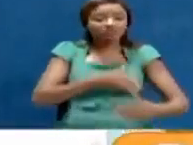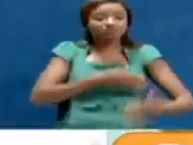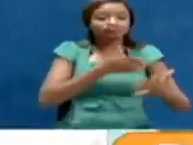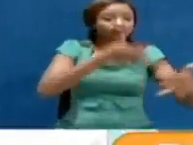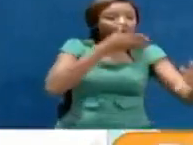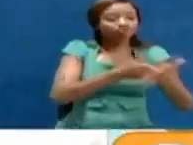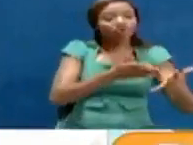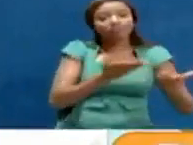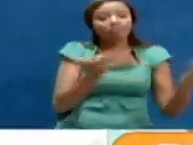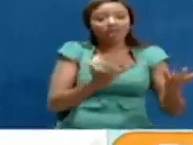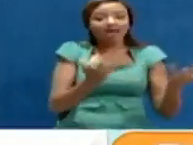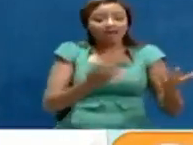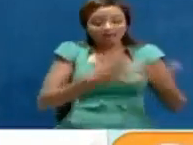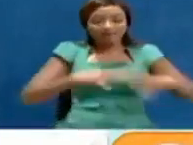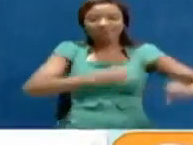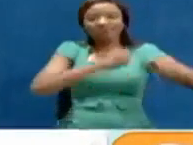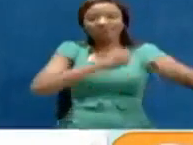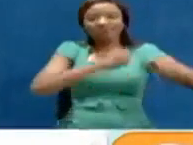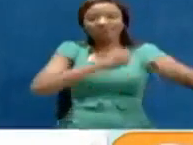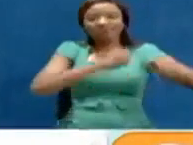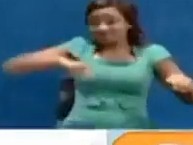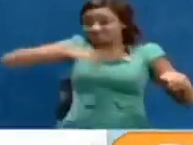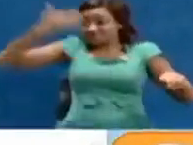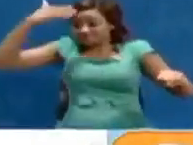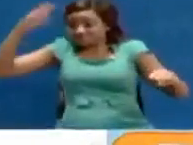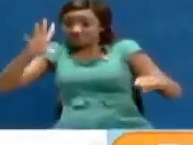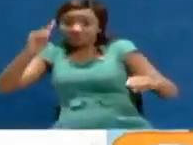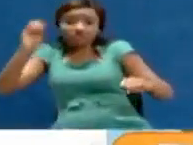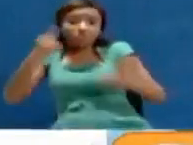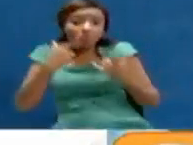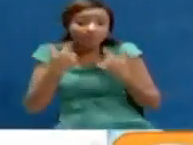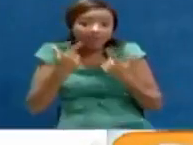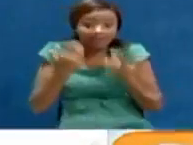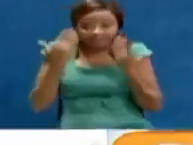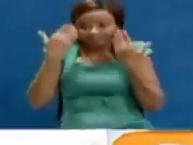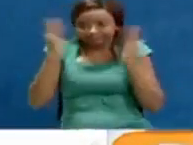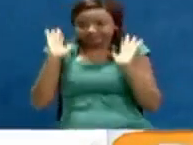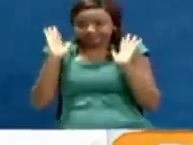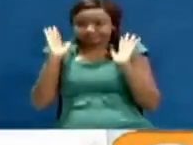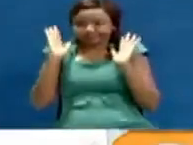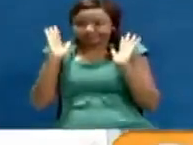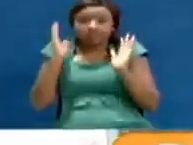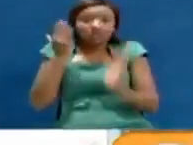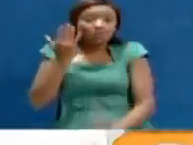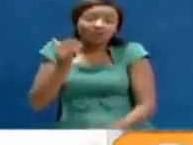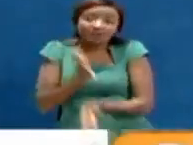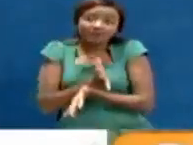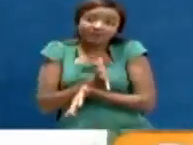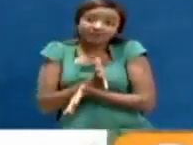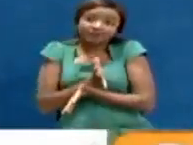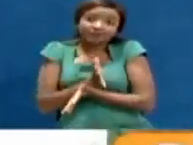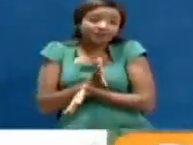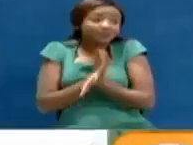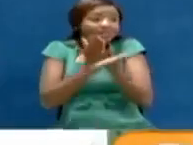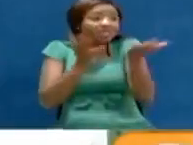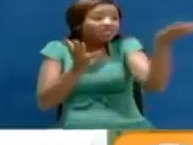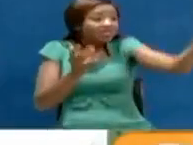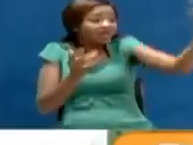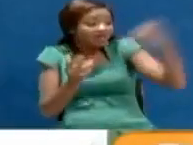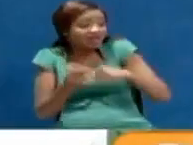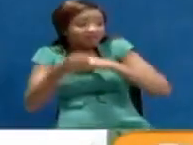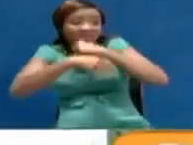yenye wanaishi. Hata hatujui dio yetu, hatujui. Kwa sababu tumeka hapa hivi tu, hakuna mtu enye anakuja